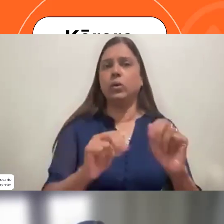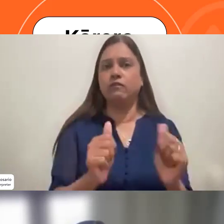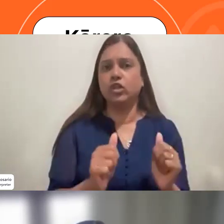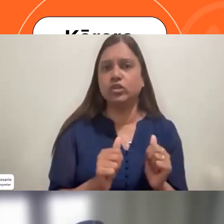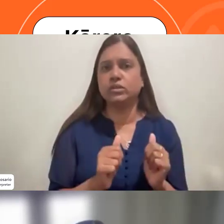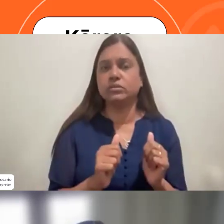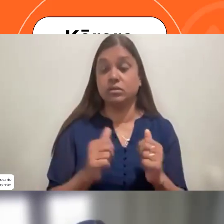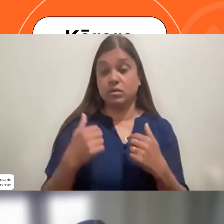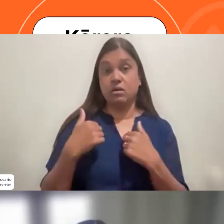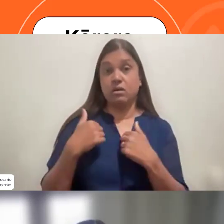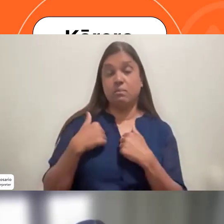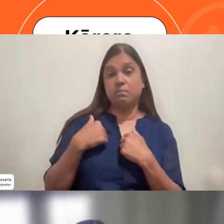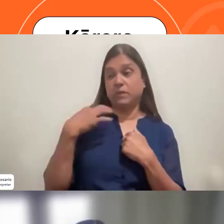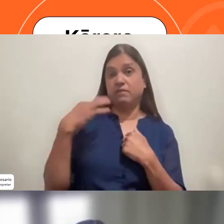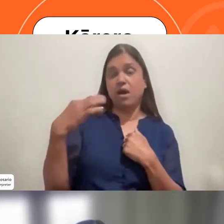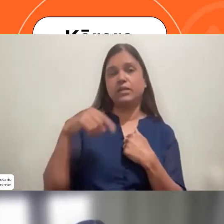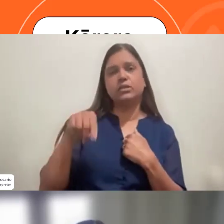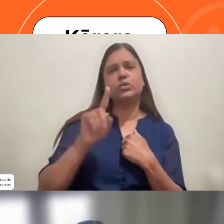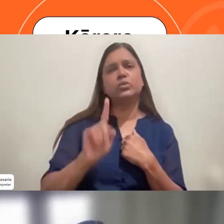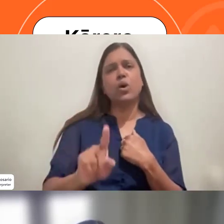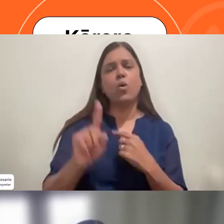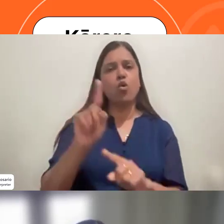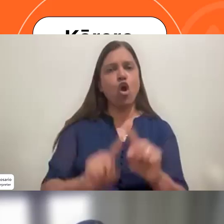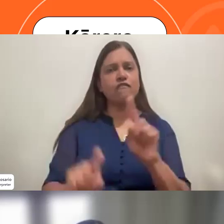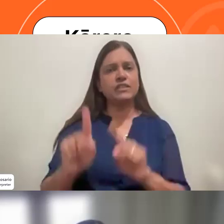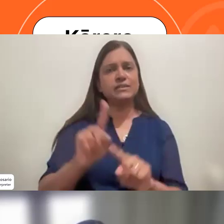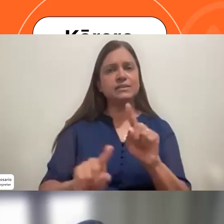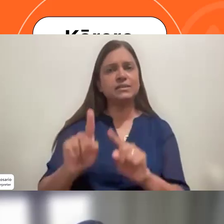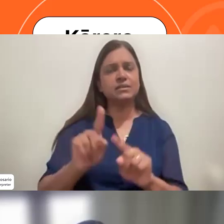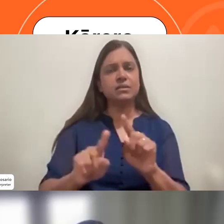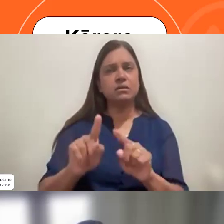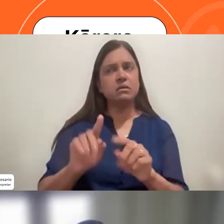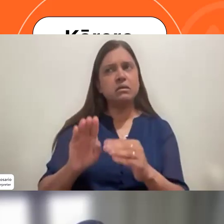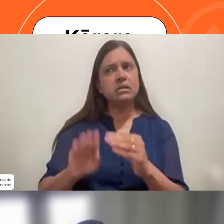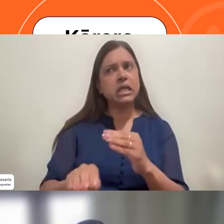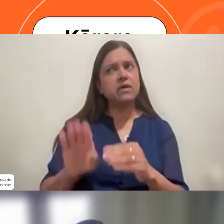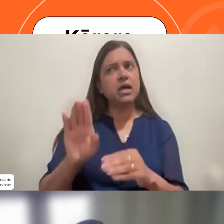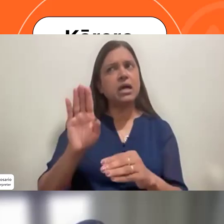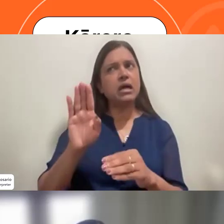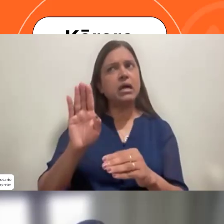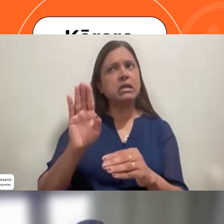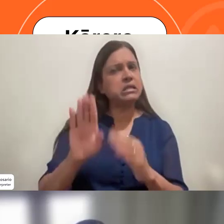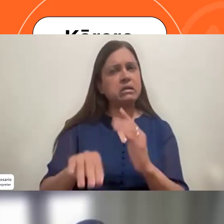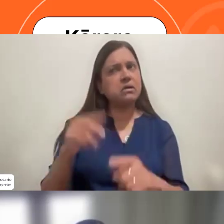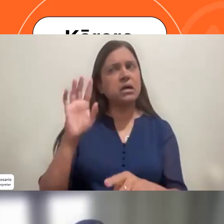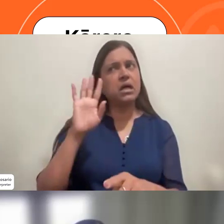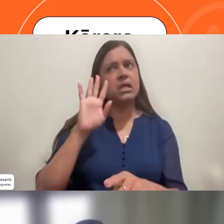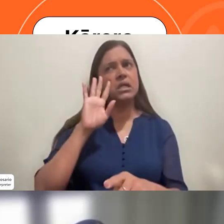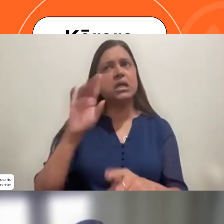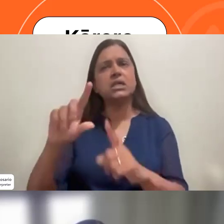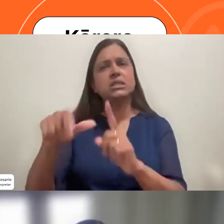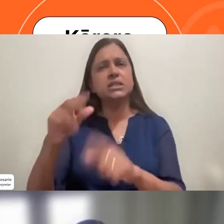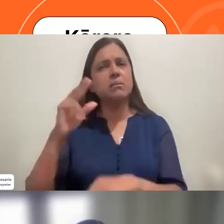invited to conferences, and I never hear a disabled voice at any conferences I go